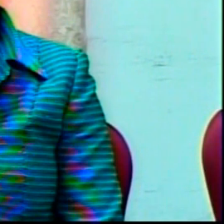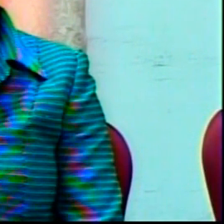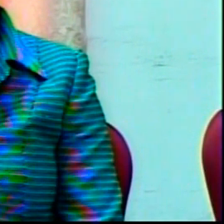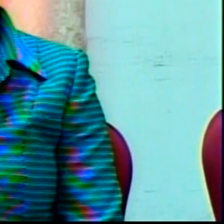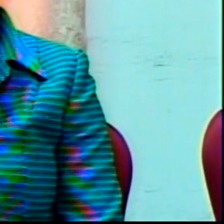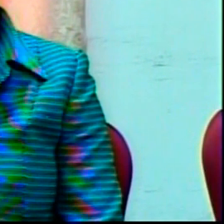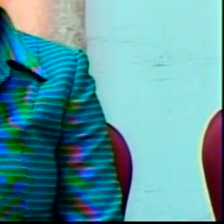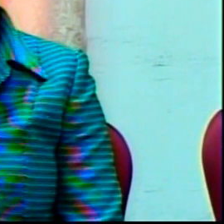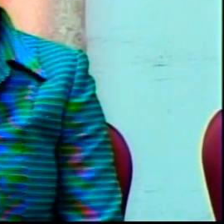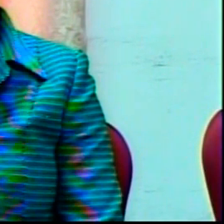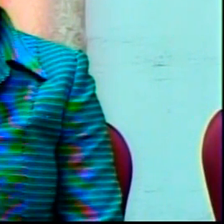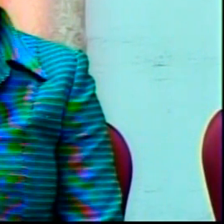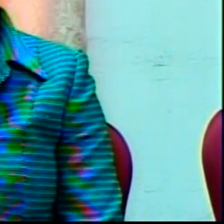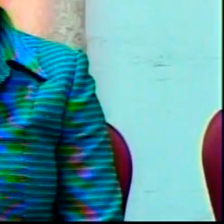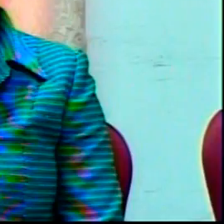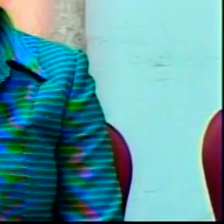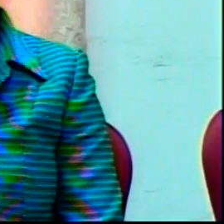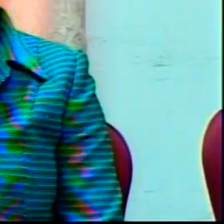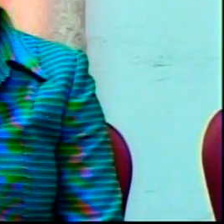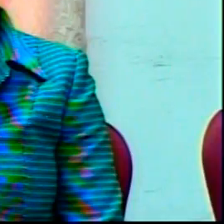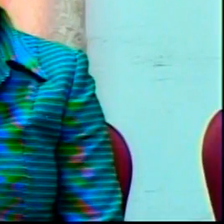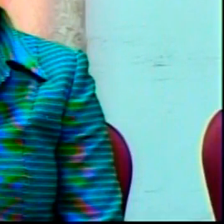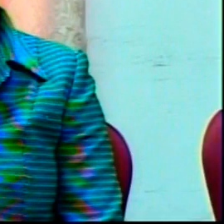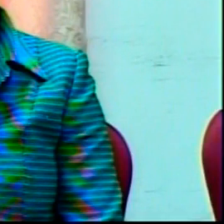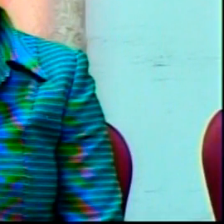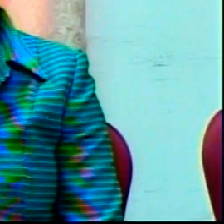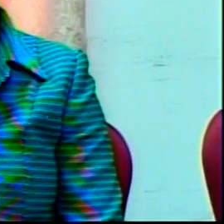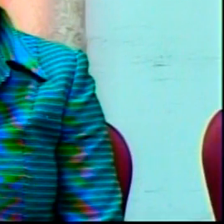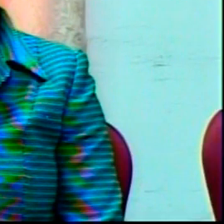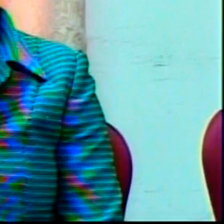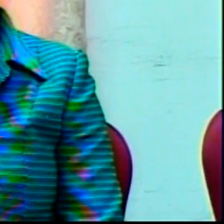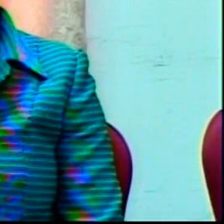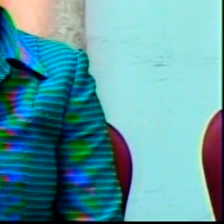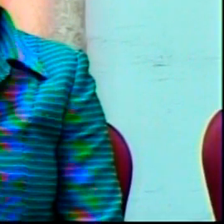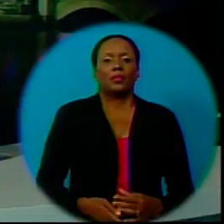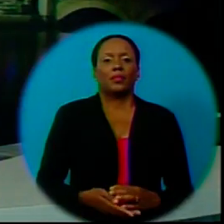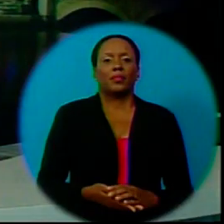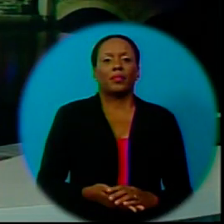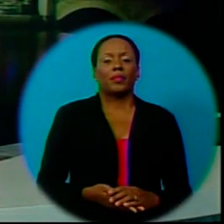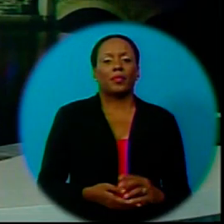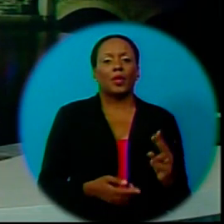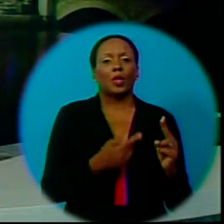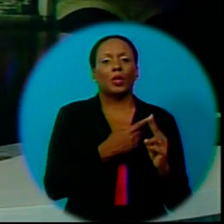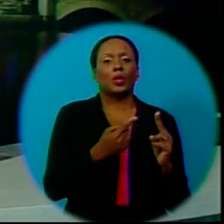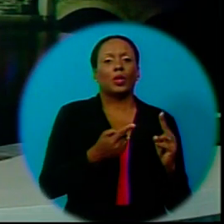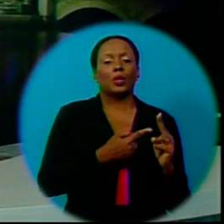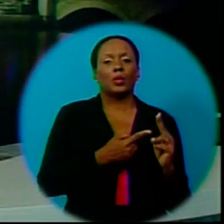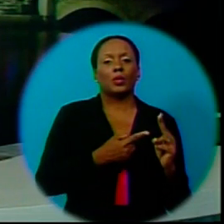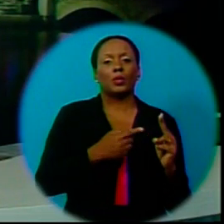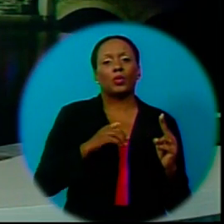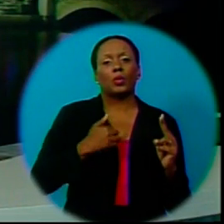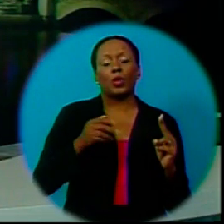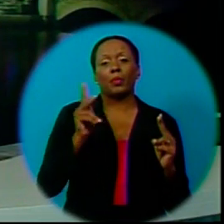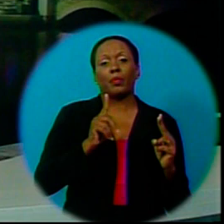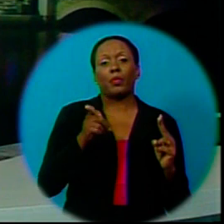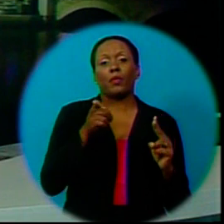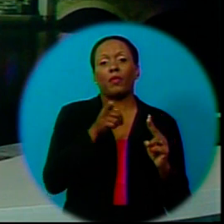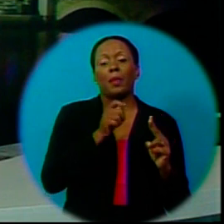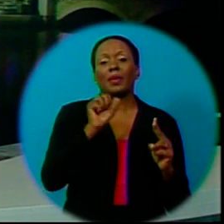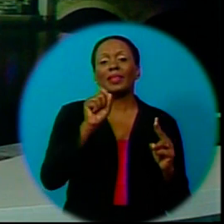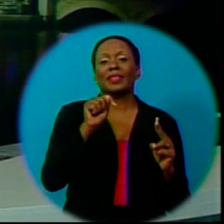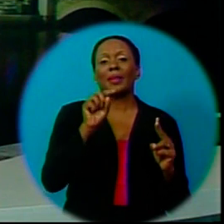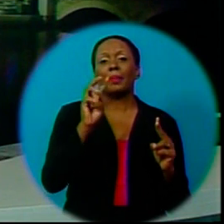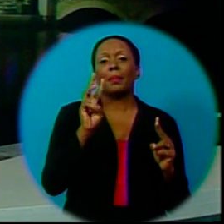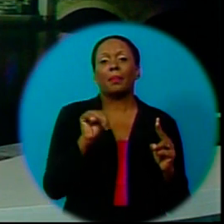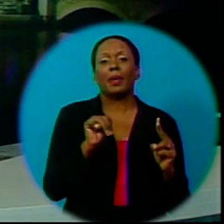would be made to engage the Barbados Workers Union. Two St. Michael youth have been sentenced to 2